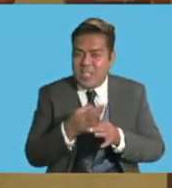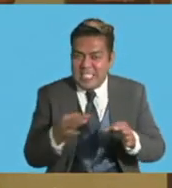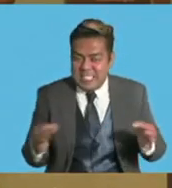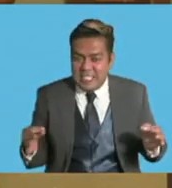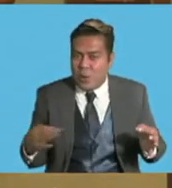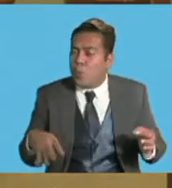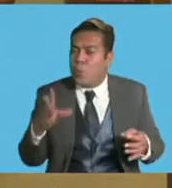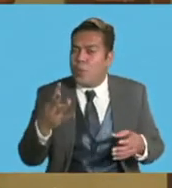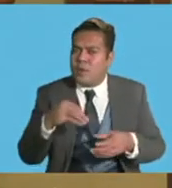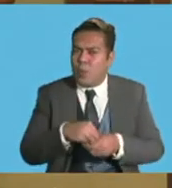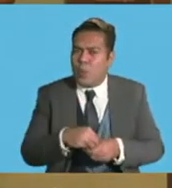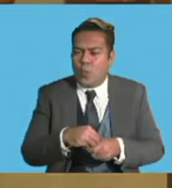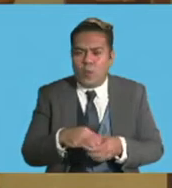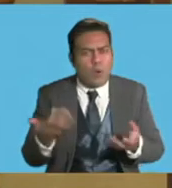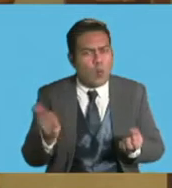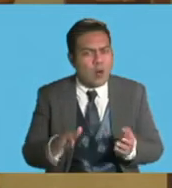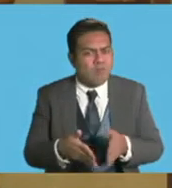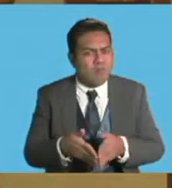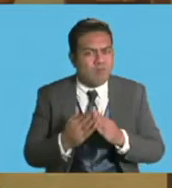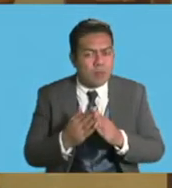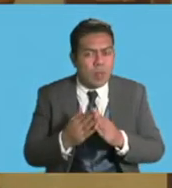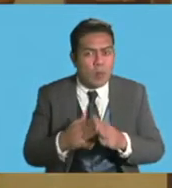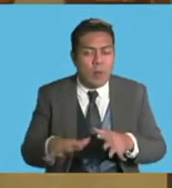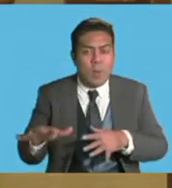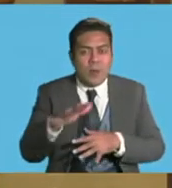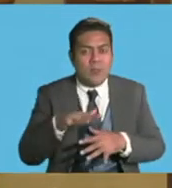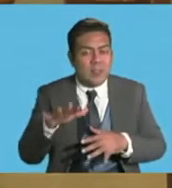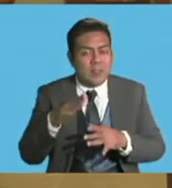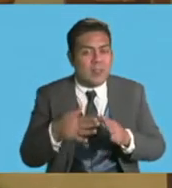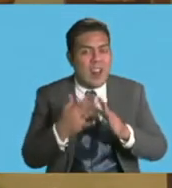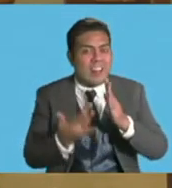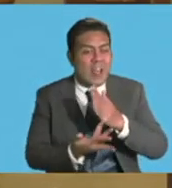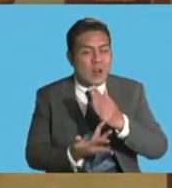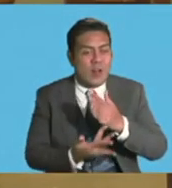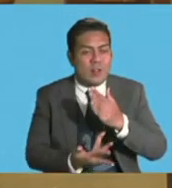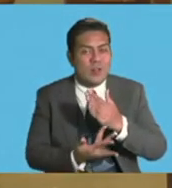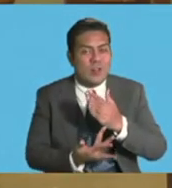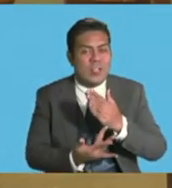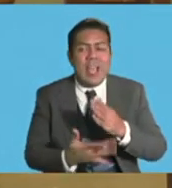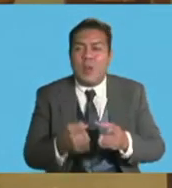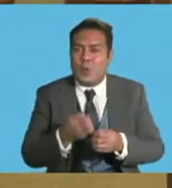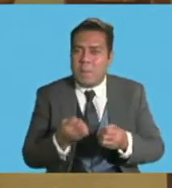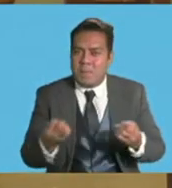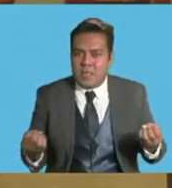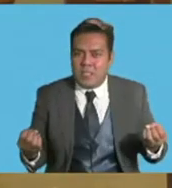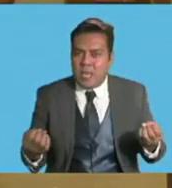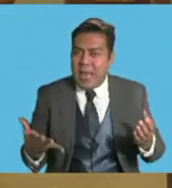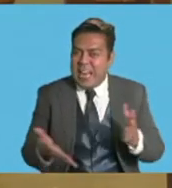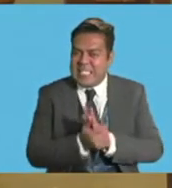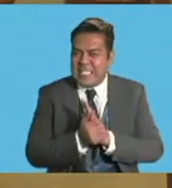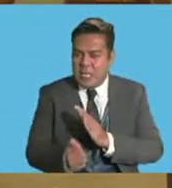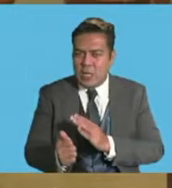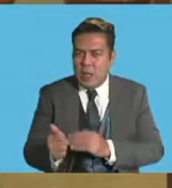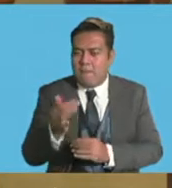those that already exist, with modern, state-of-the-art technology and equipment and skilled